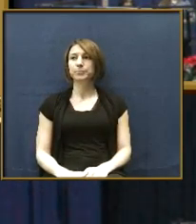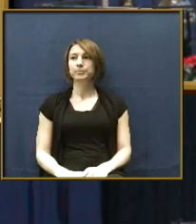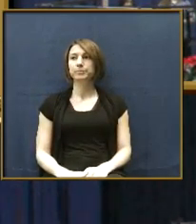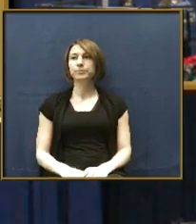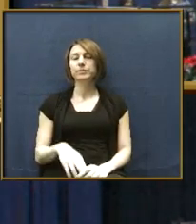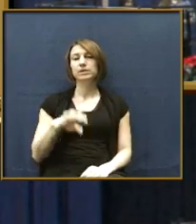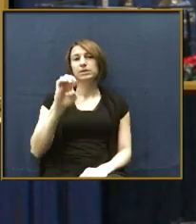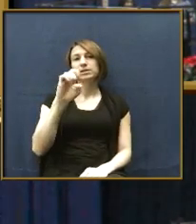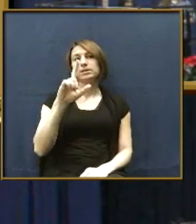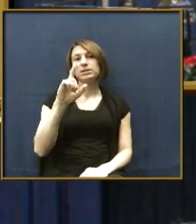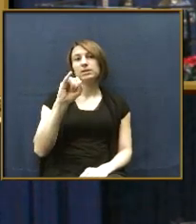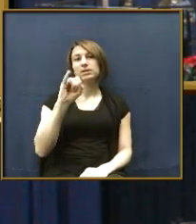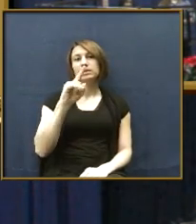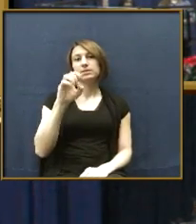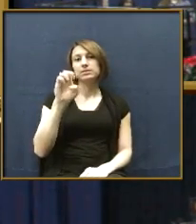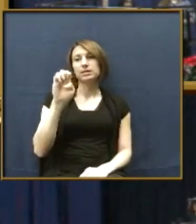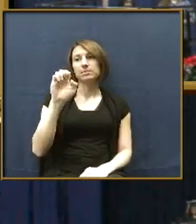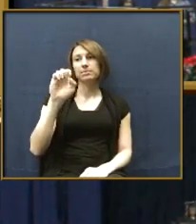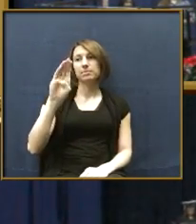Elizabeth Adams, cum laude.